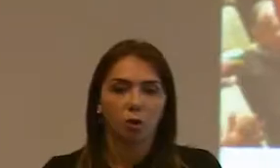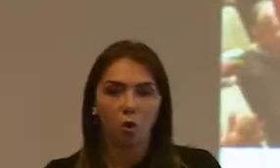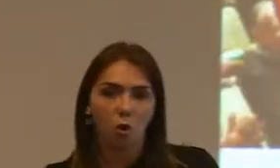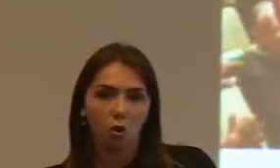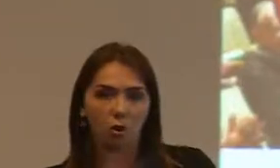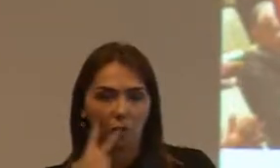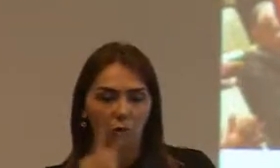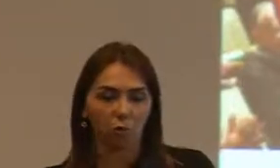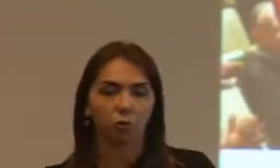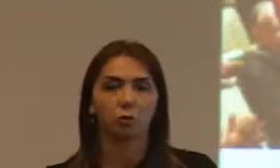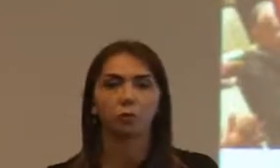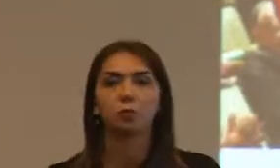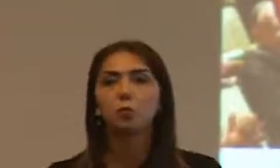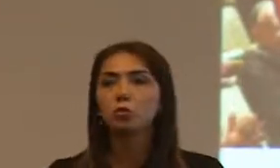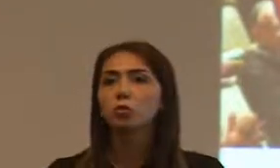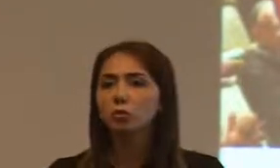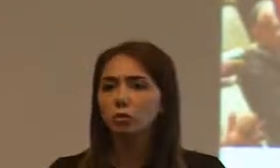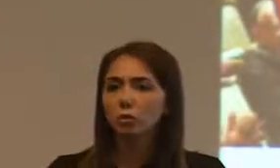information